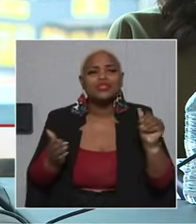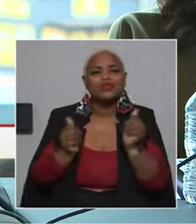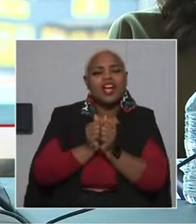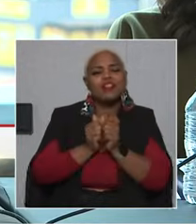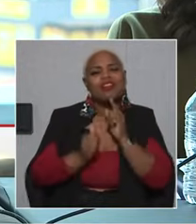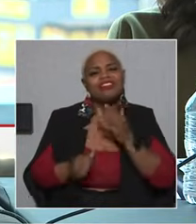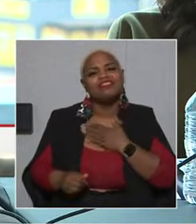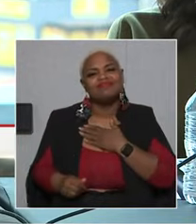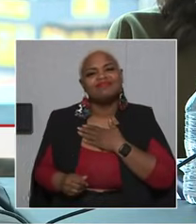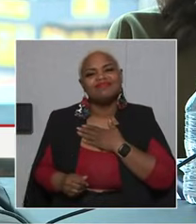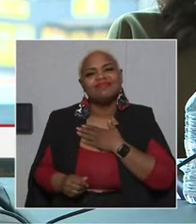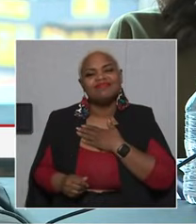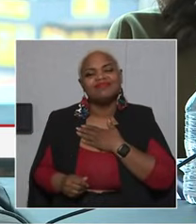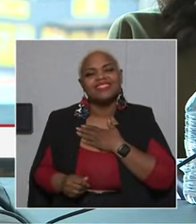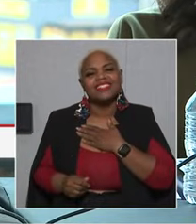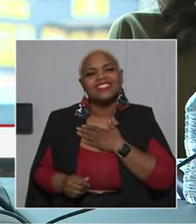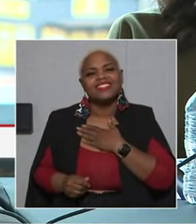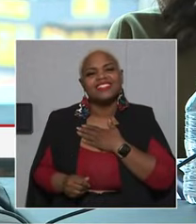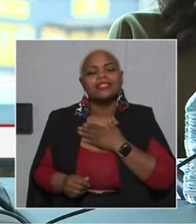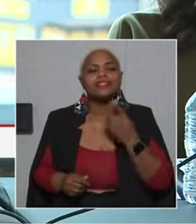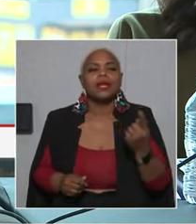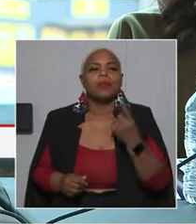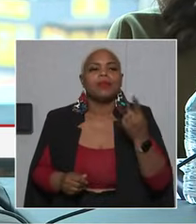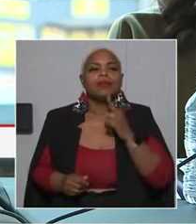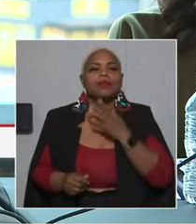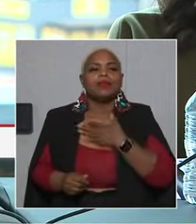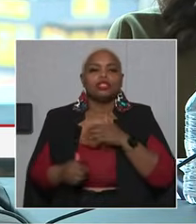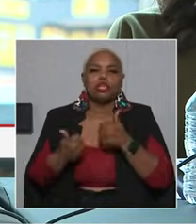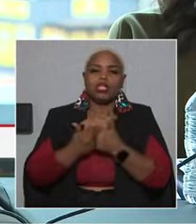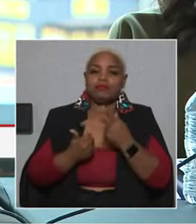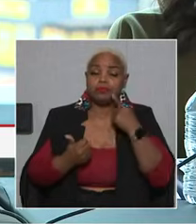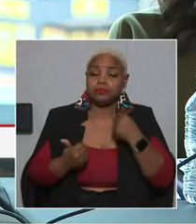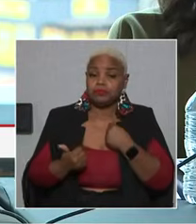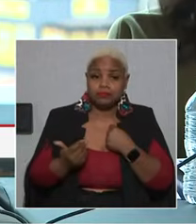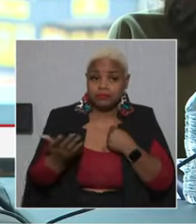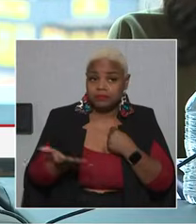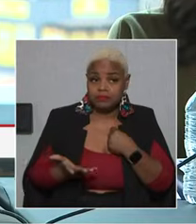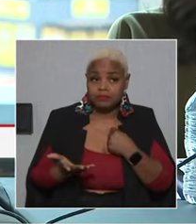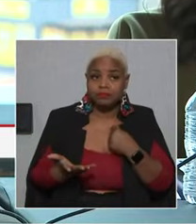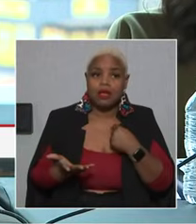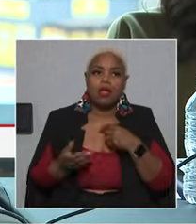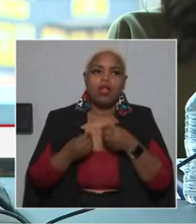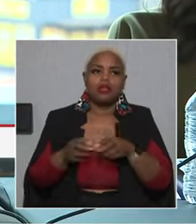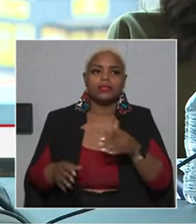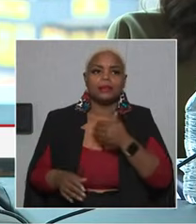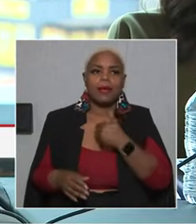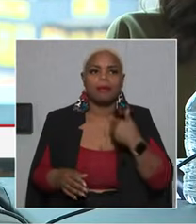have to talk about what was challenging for me, was losing a member of our workforce.